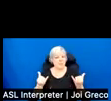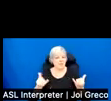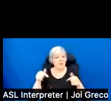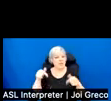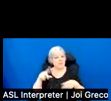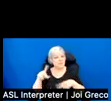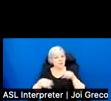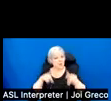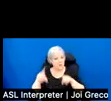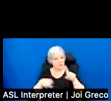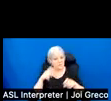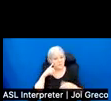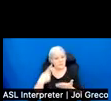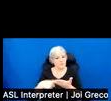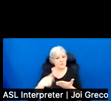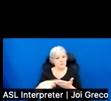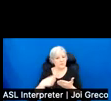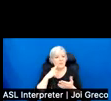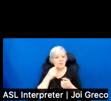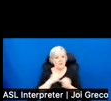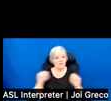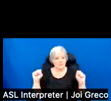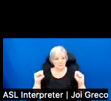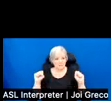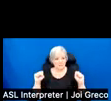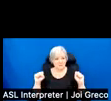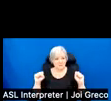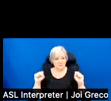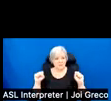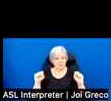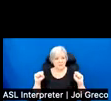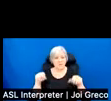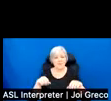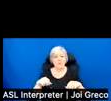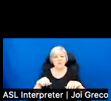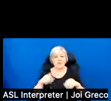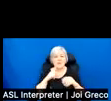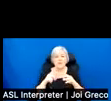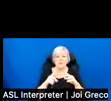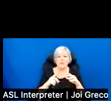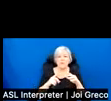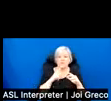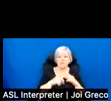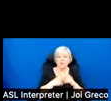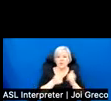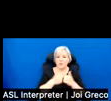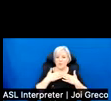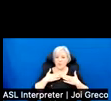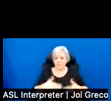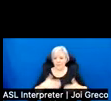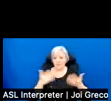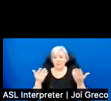about. And lastly, what about safety? As soon as you're starting to interact with that particular body, the human body,